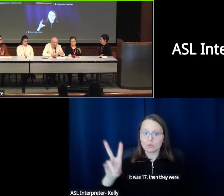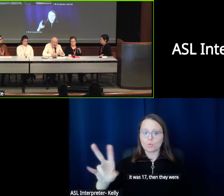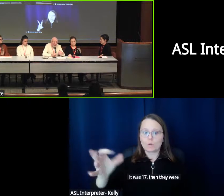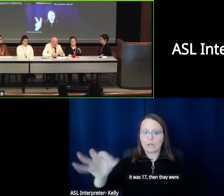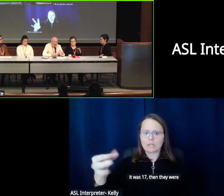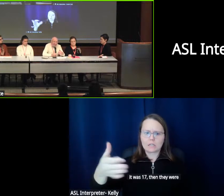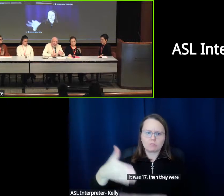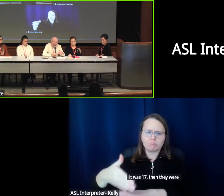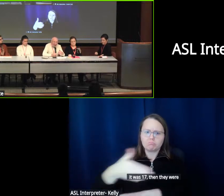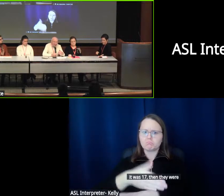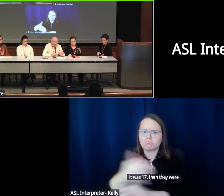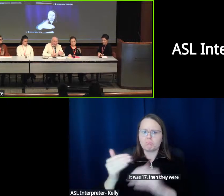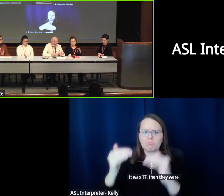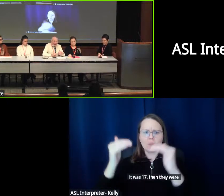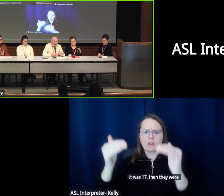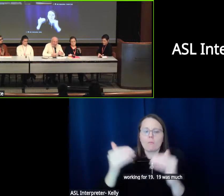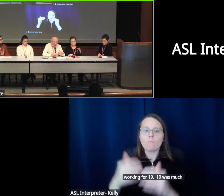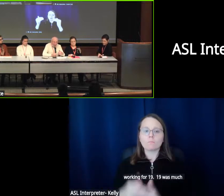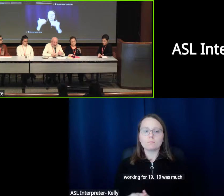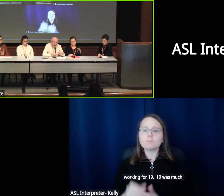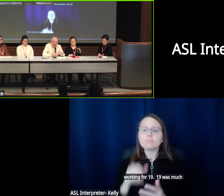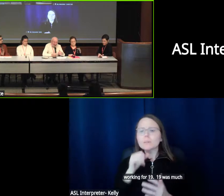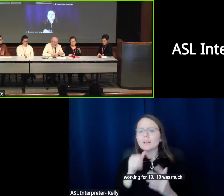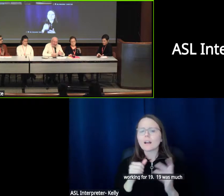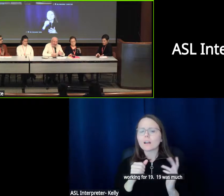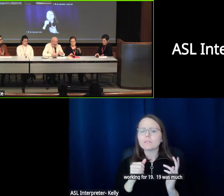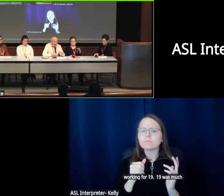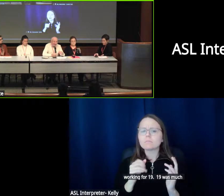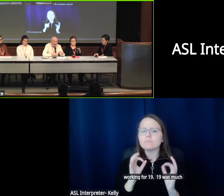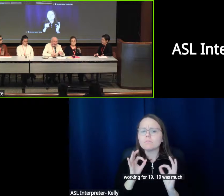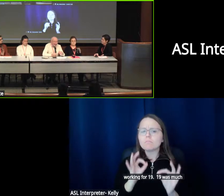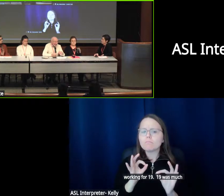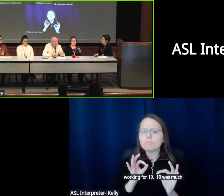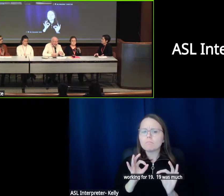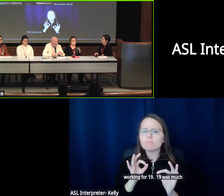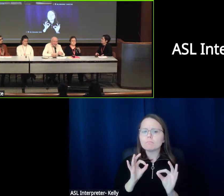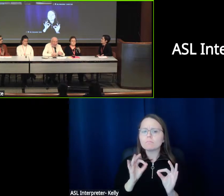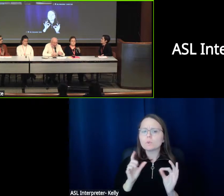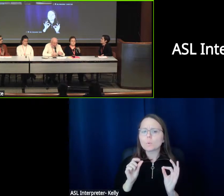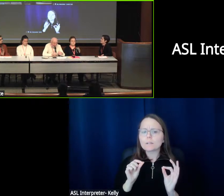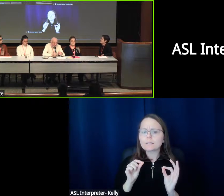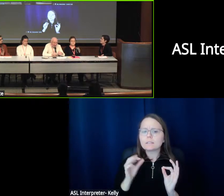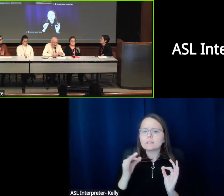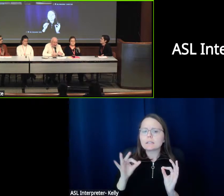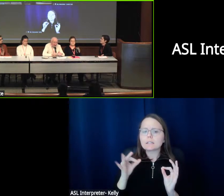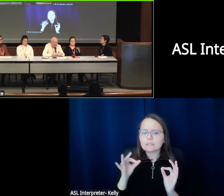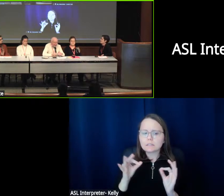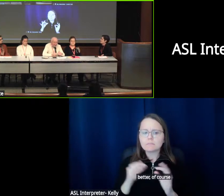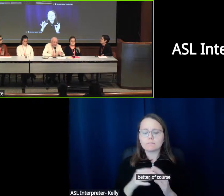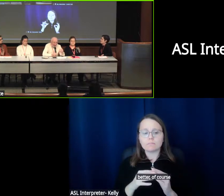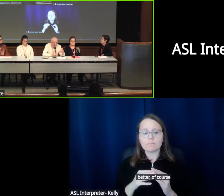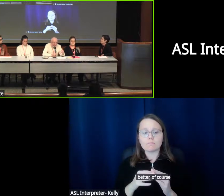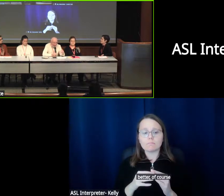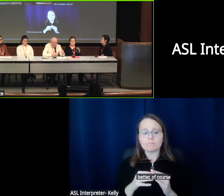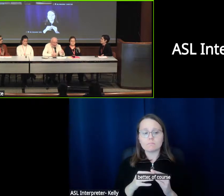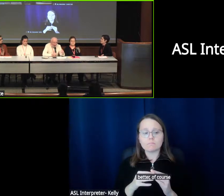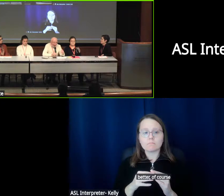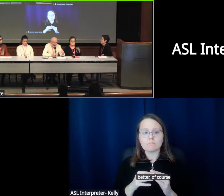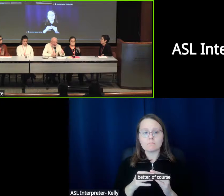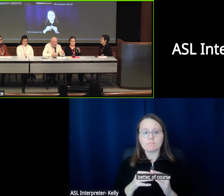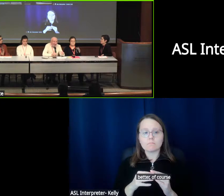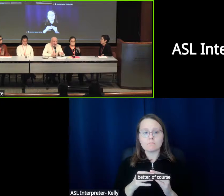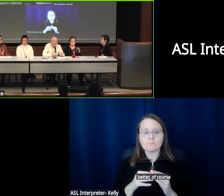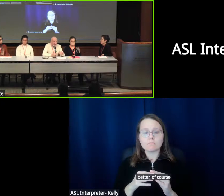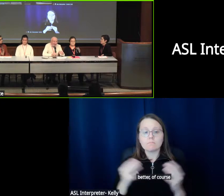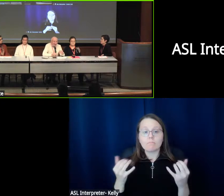course, but not as good as Q90 Marvel, which I have right